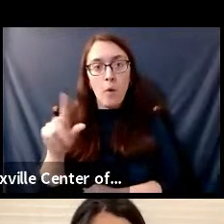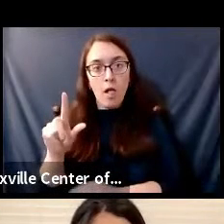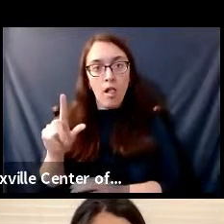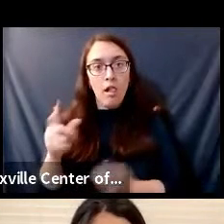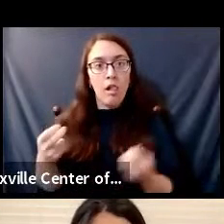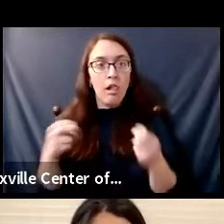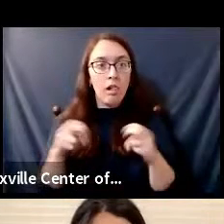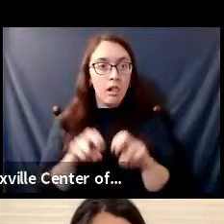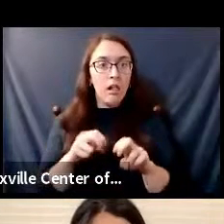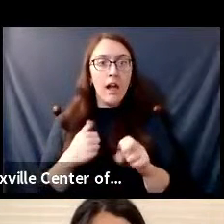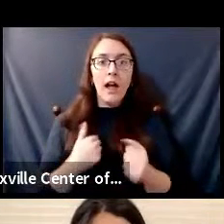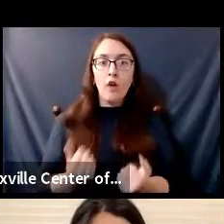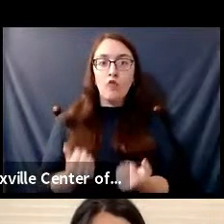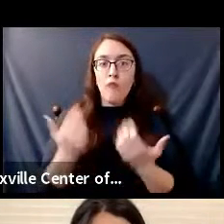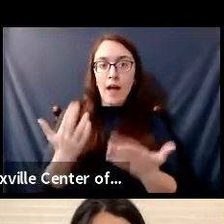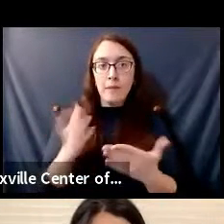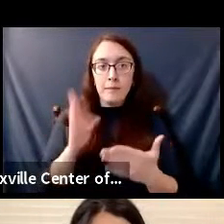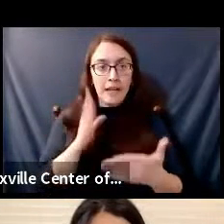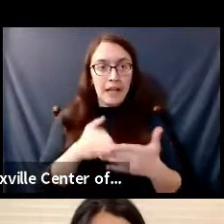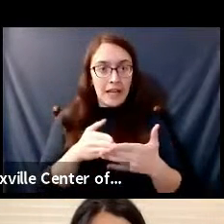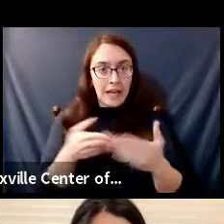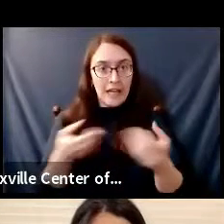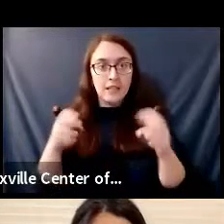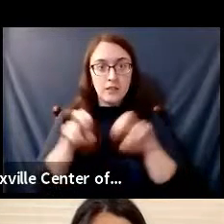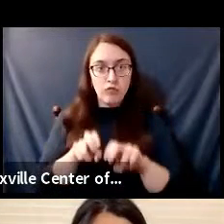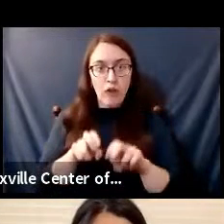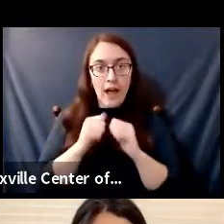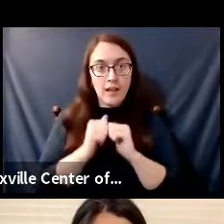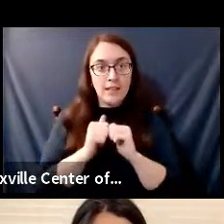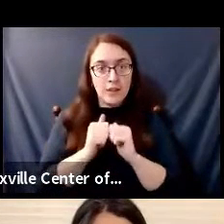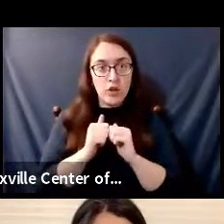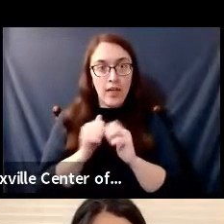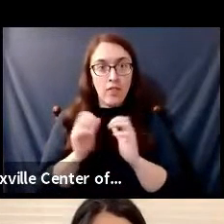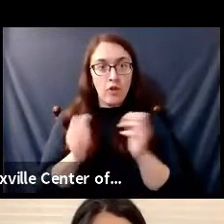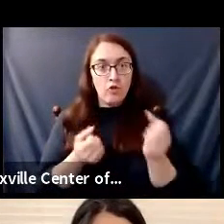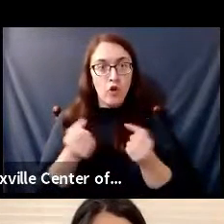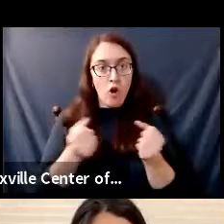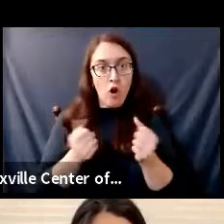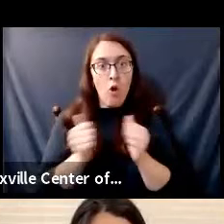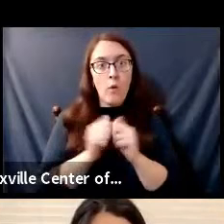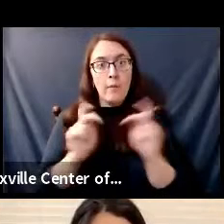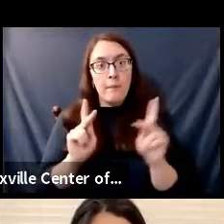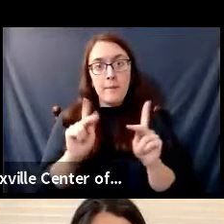to recommend against carpooling with non-household contacts.